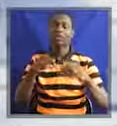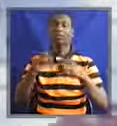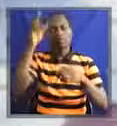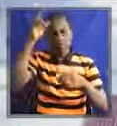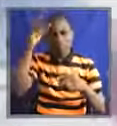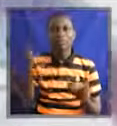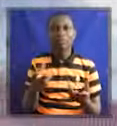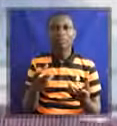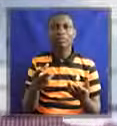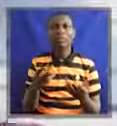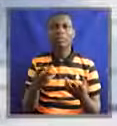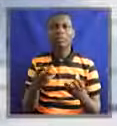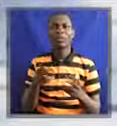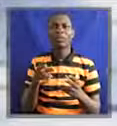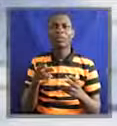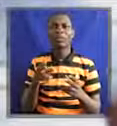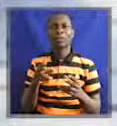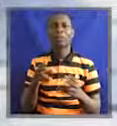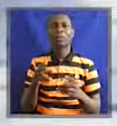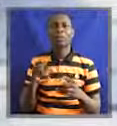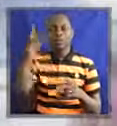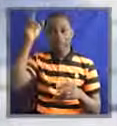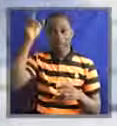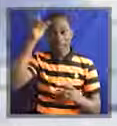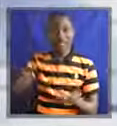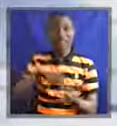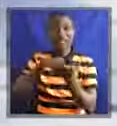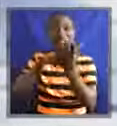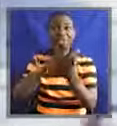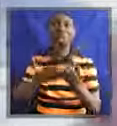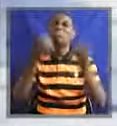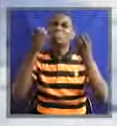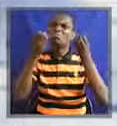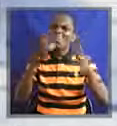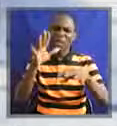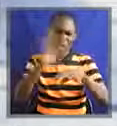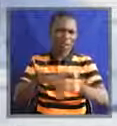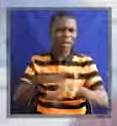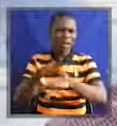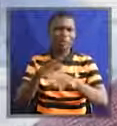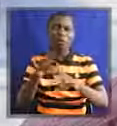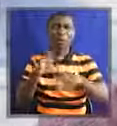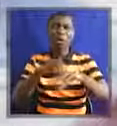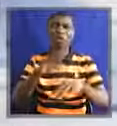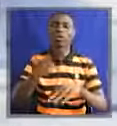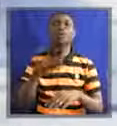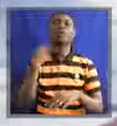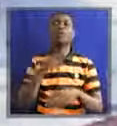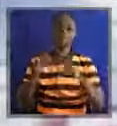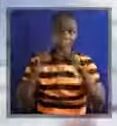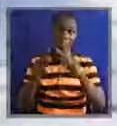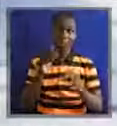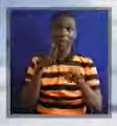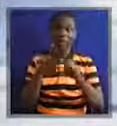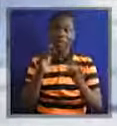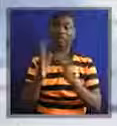na saafoɔ no bebree wɔ saa asase so a nkurɔfoɔ frɛ wɔn asɔfoɔ ne adiyifoɔ a sɛ onyame abie wɔani a wohunu sɛ it is